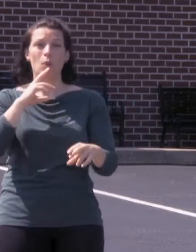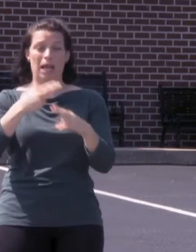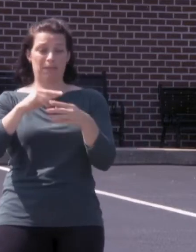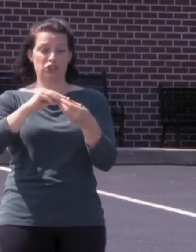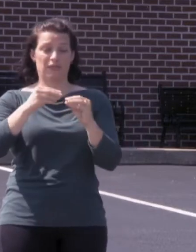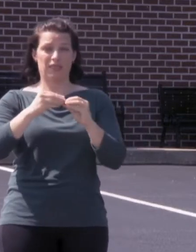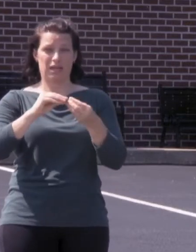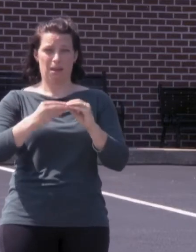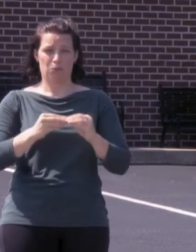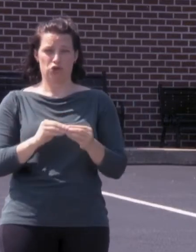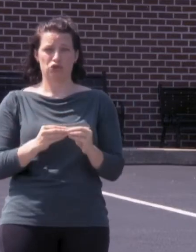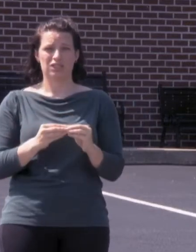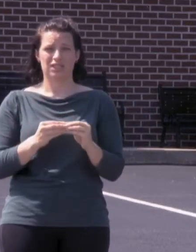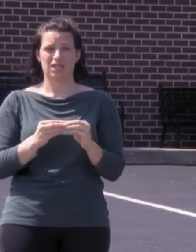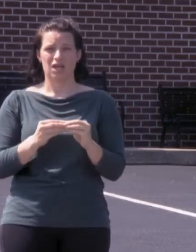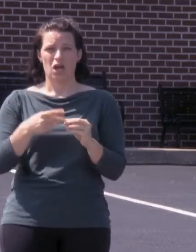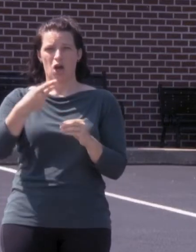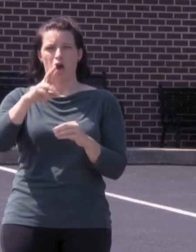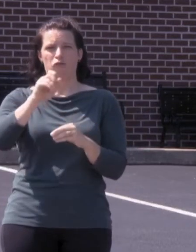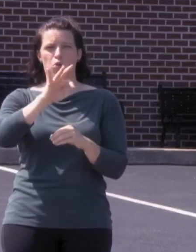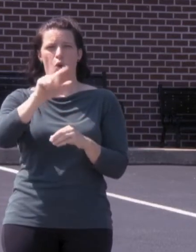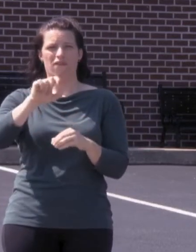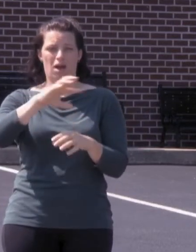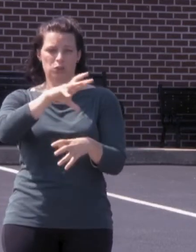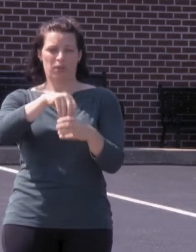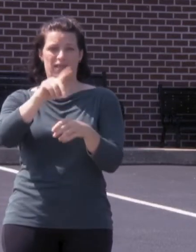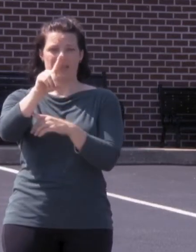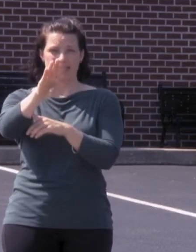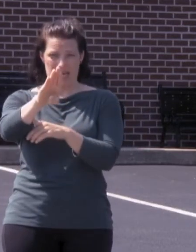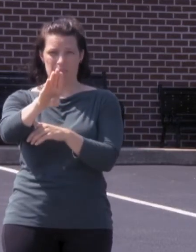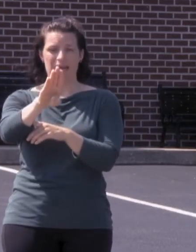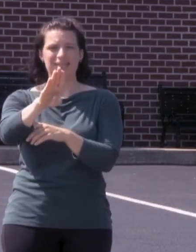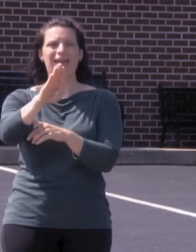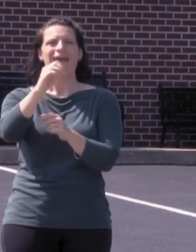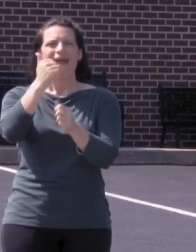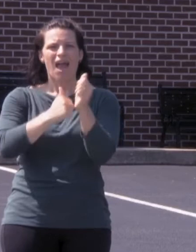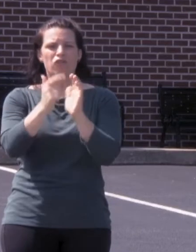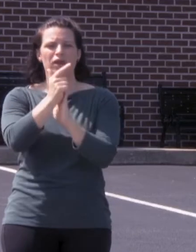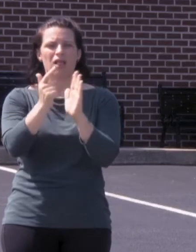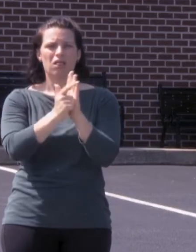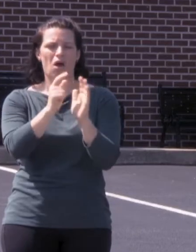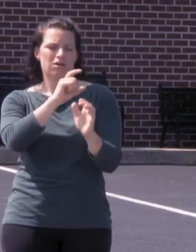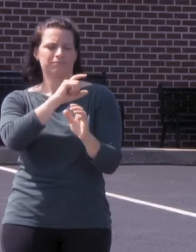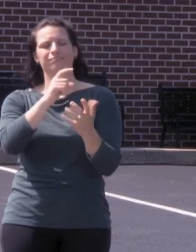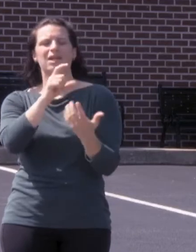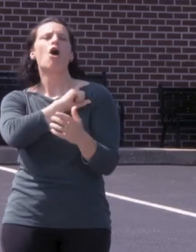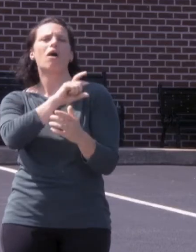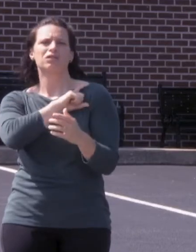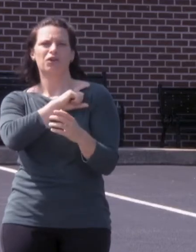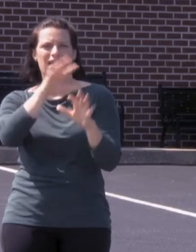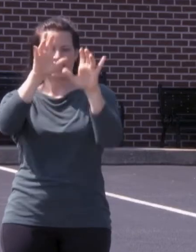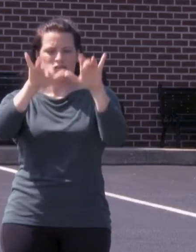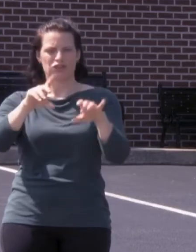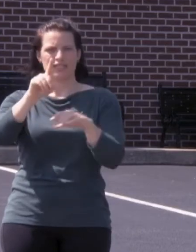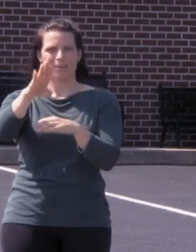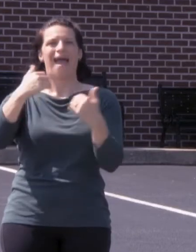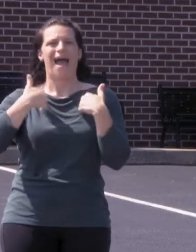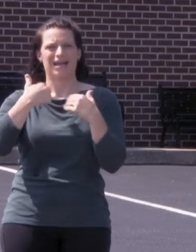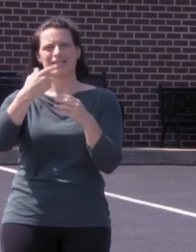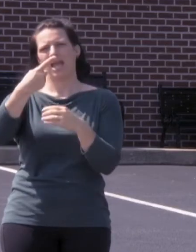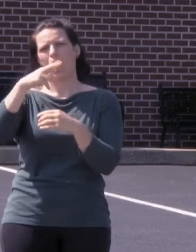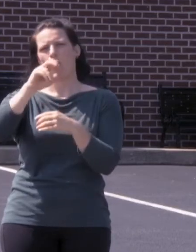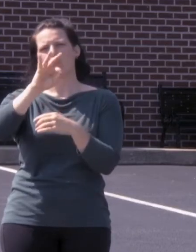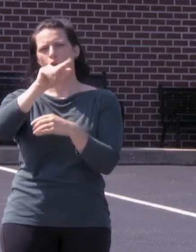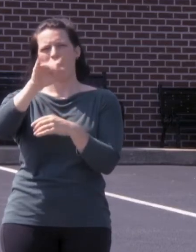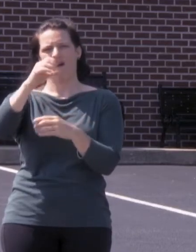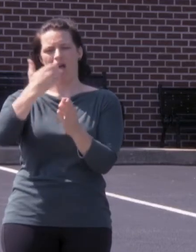numbers of profiles in the database, every law enforcement officer that's entered into the database has a profile. The